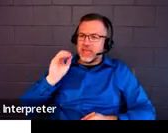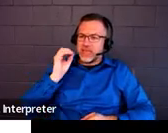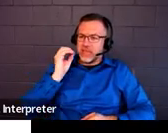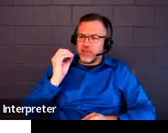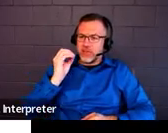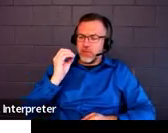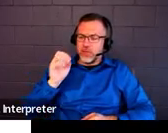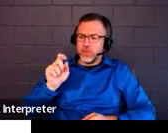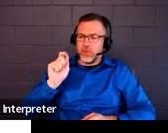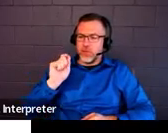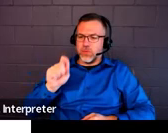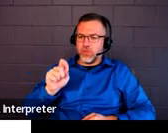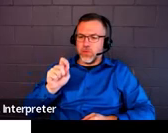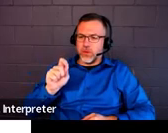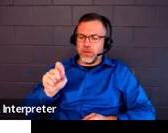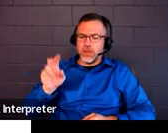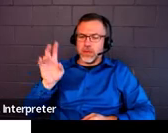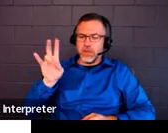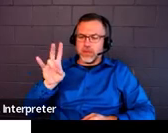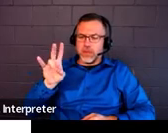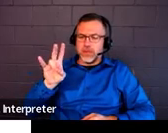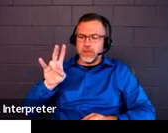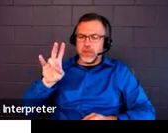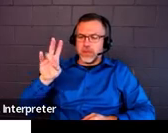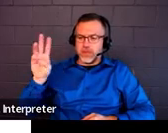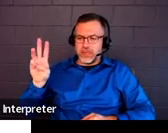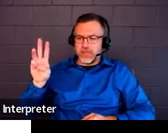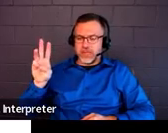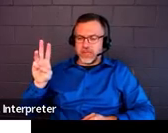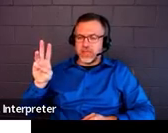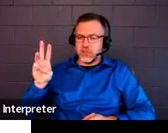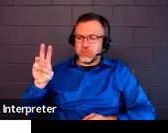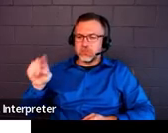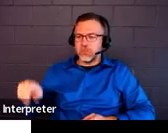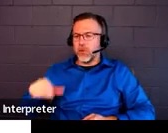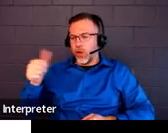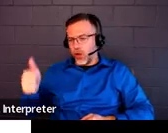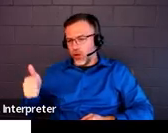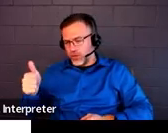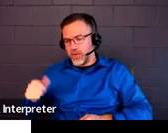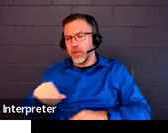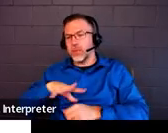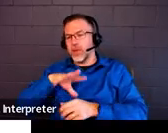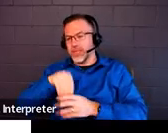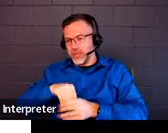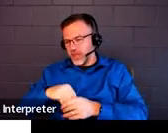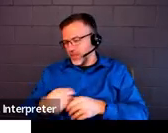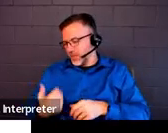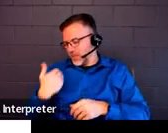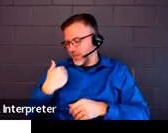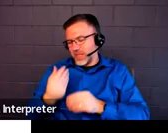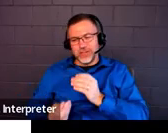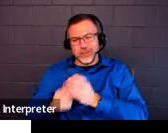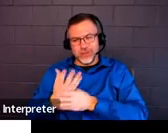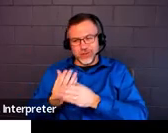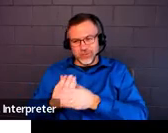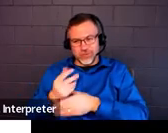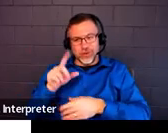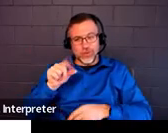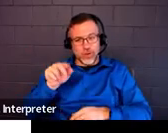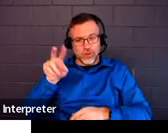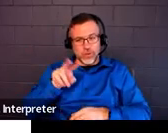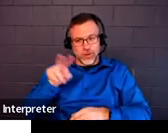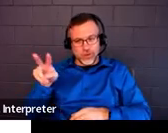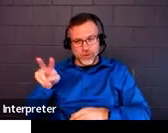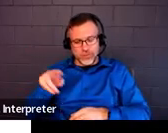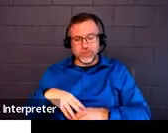0.76 alternate assessment participation in the spring of 2022. So as a state, we came in under